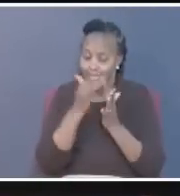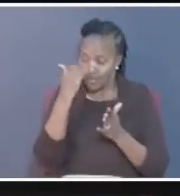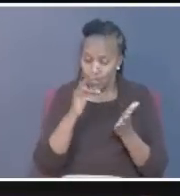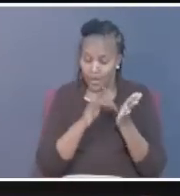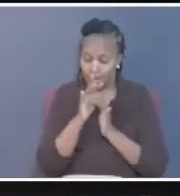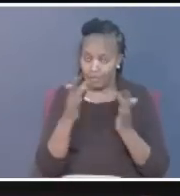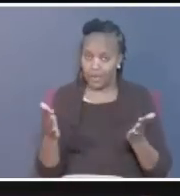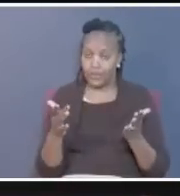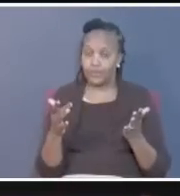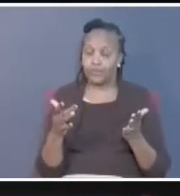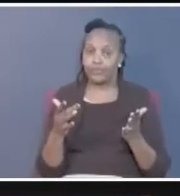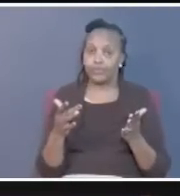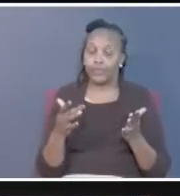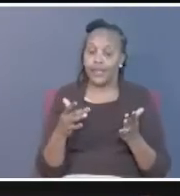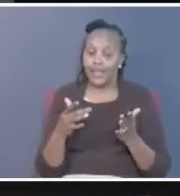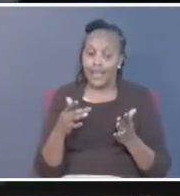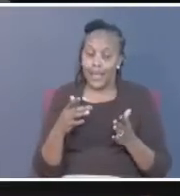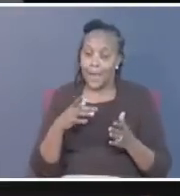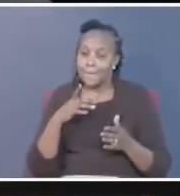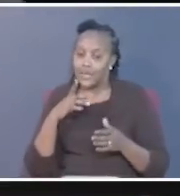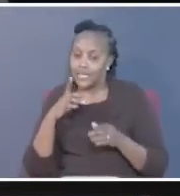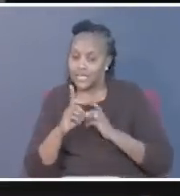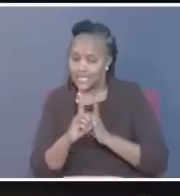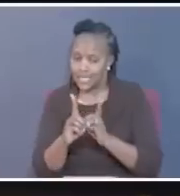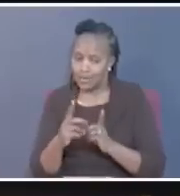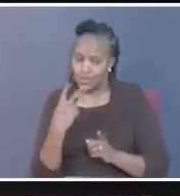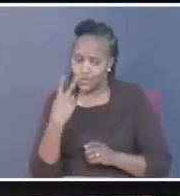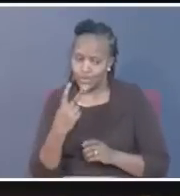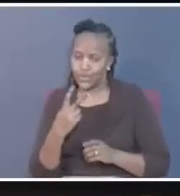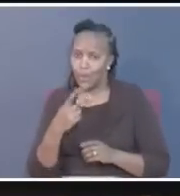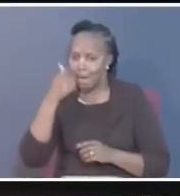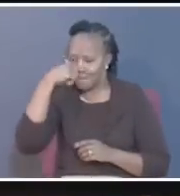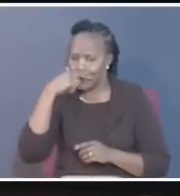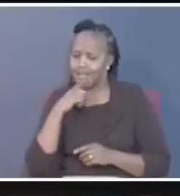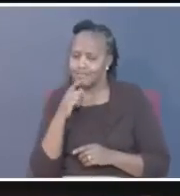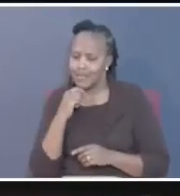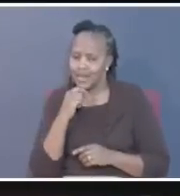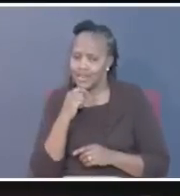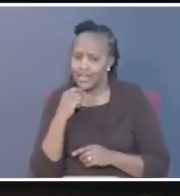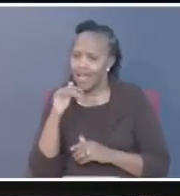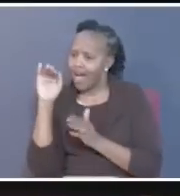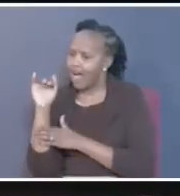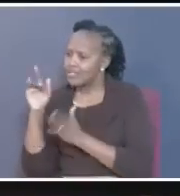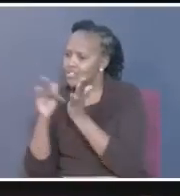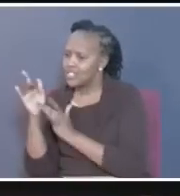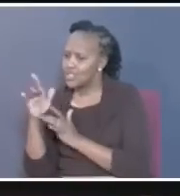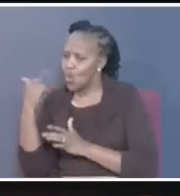blind man, they come to Jesus and they tell Jesus, who sinned, this blind man or his